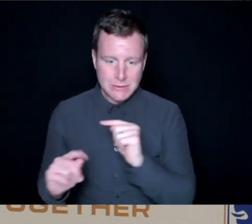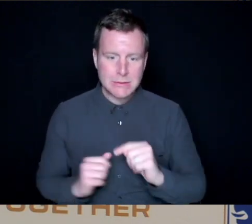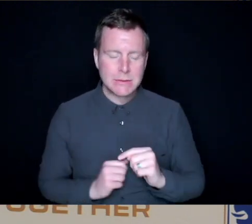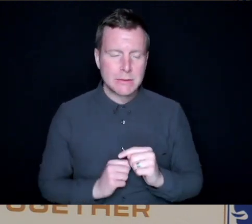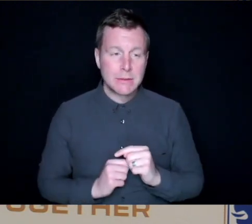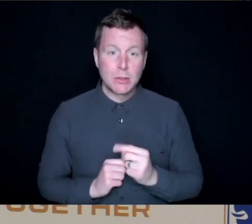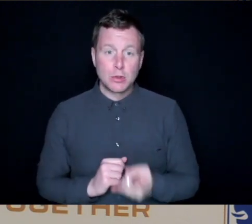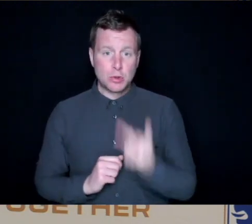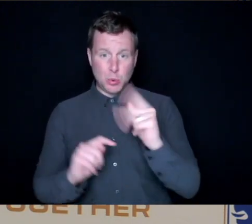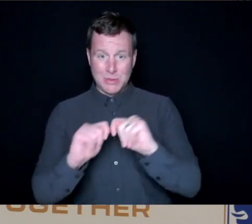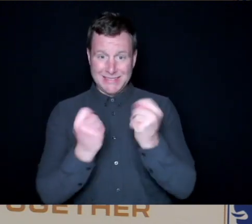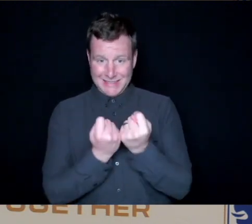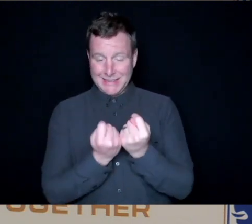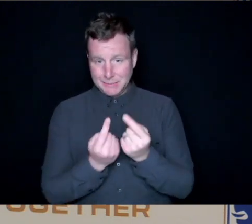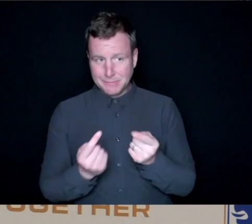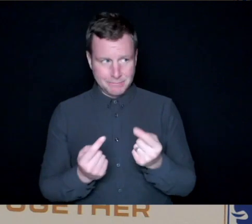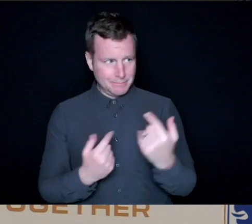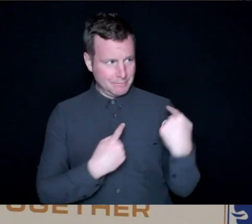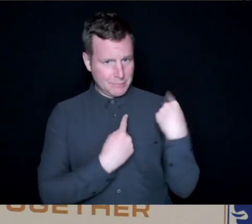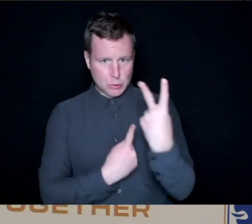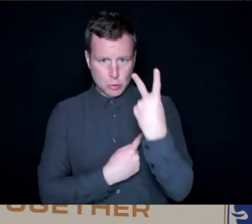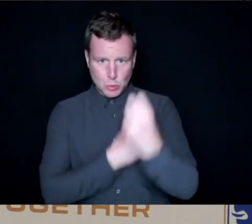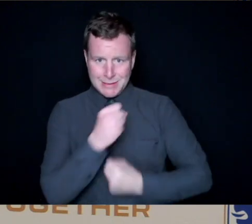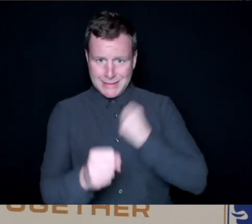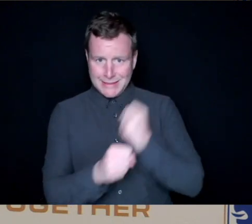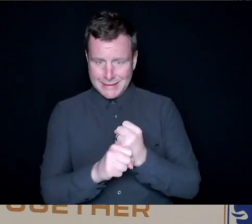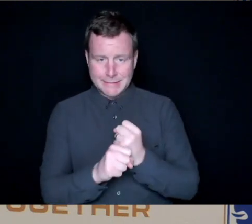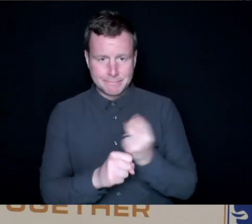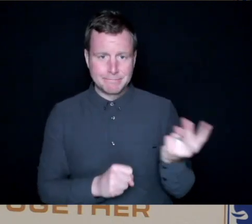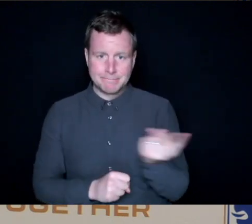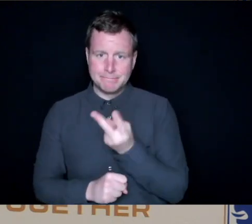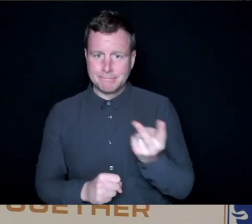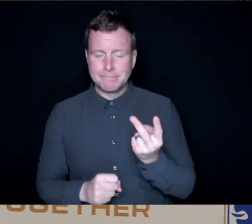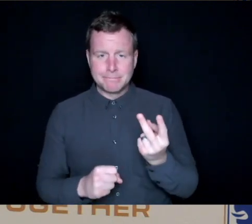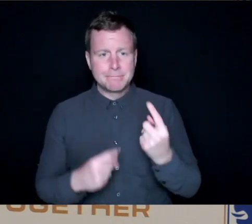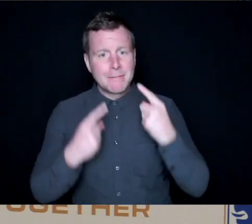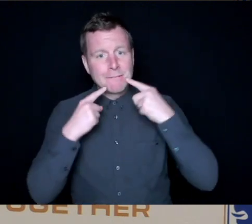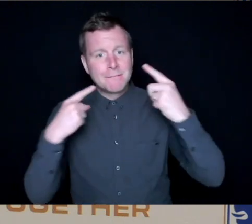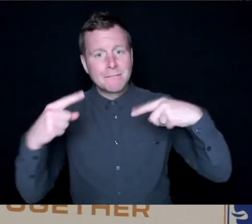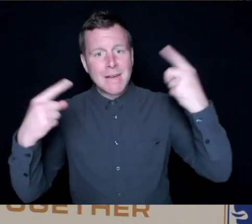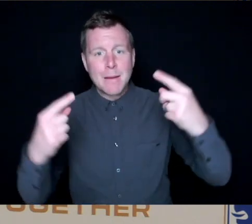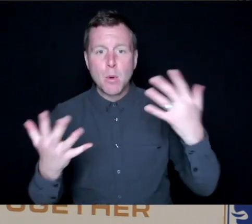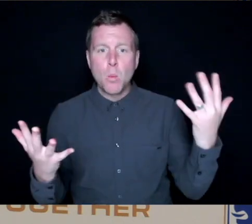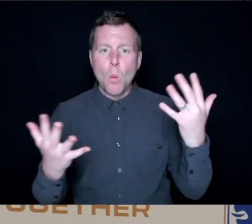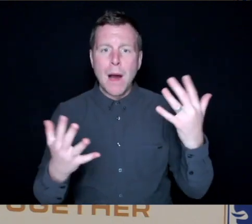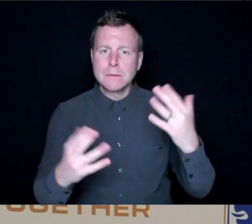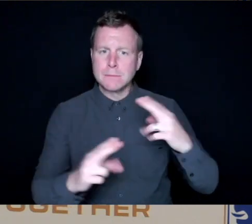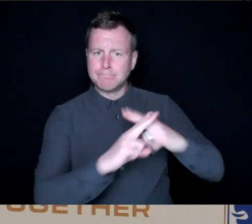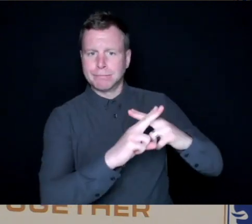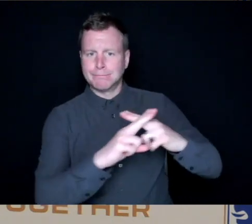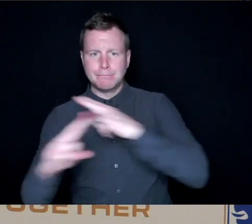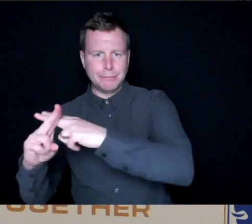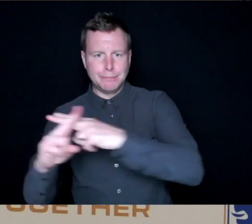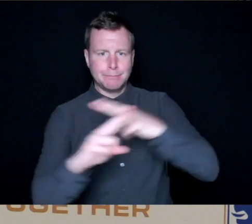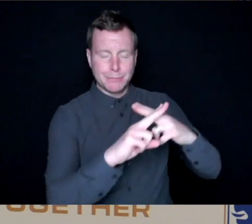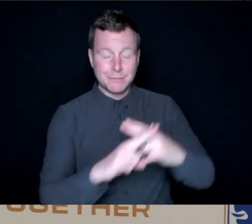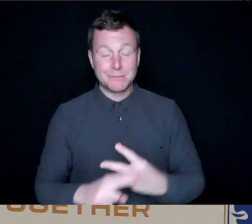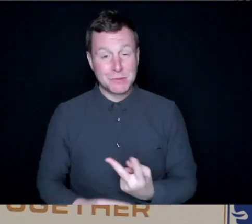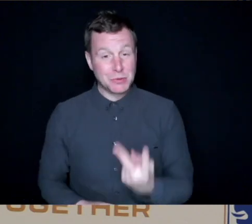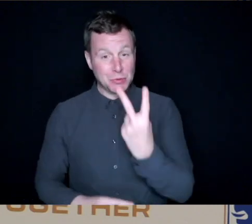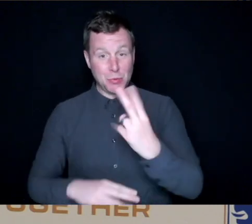teams specifically, in the last 2 seasons, have been renowned for making it really difficult for opponents to score against them, and the